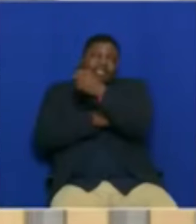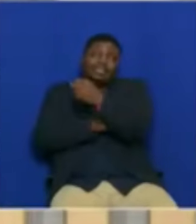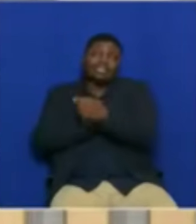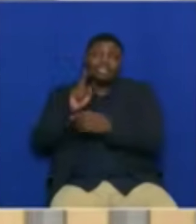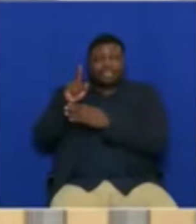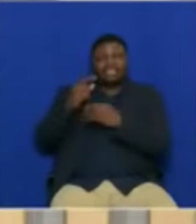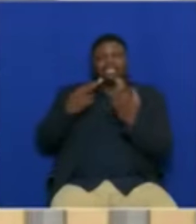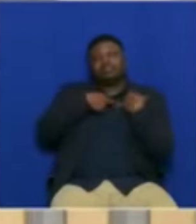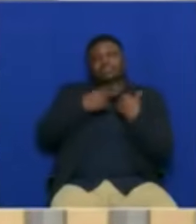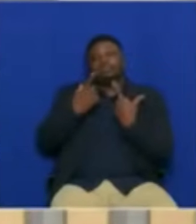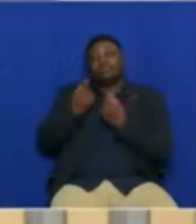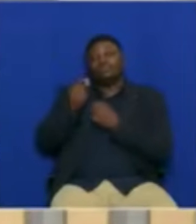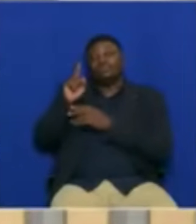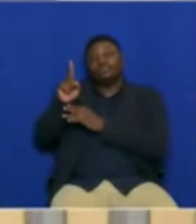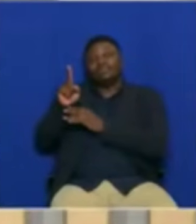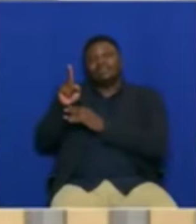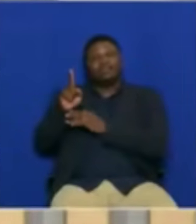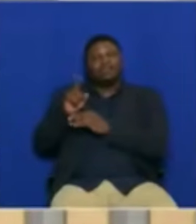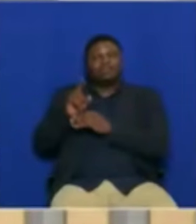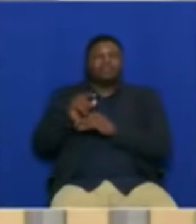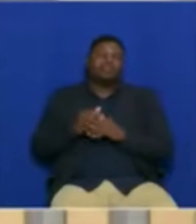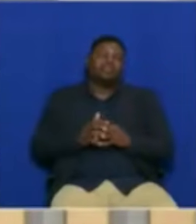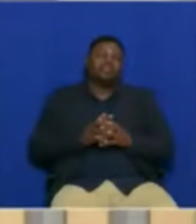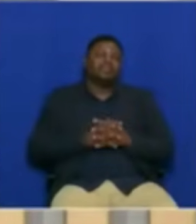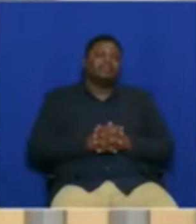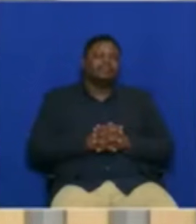you, Commissioner. Thank you.